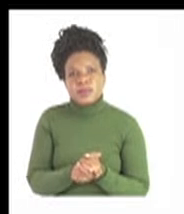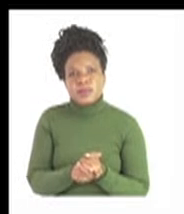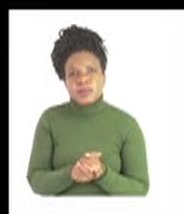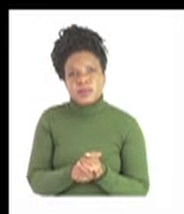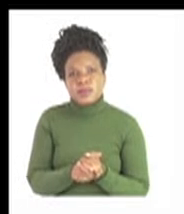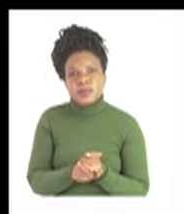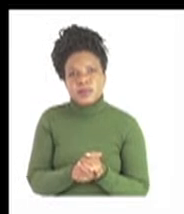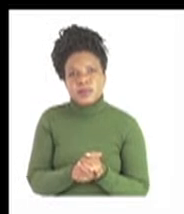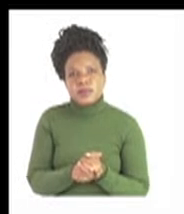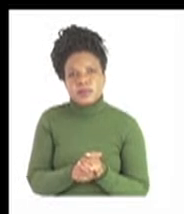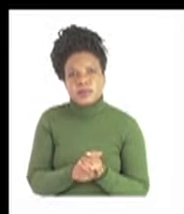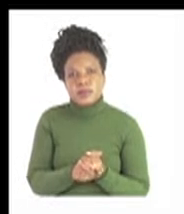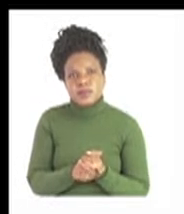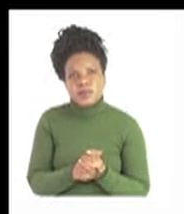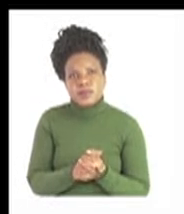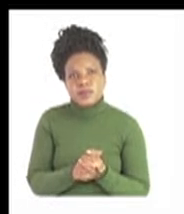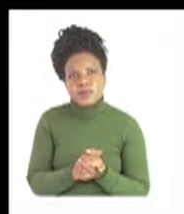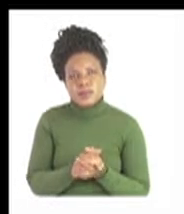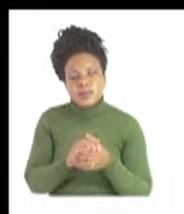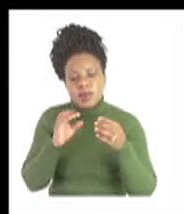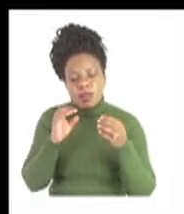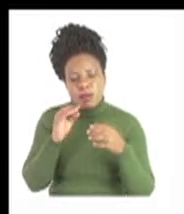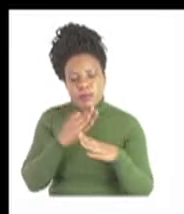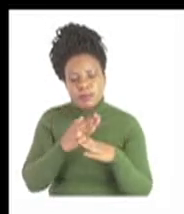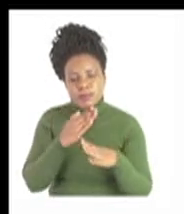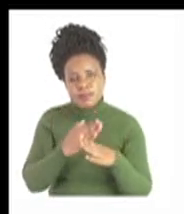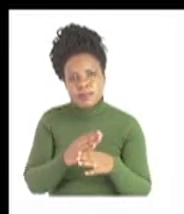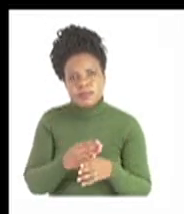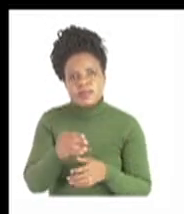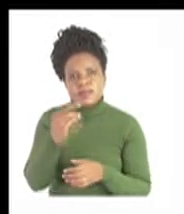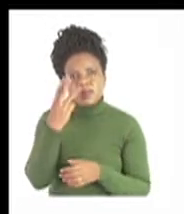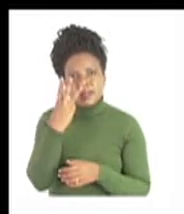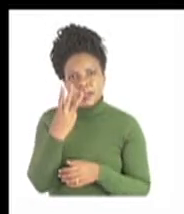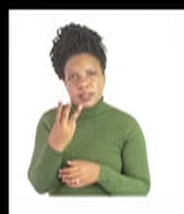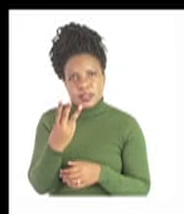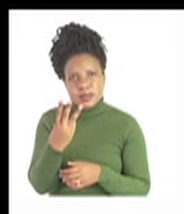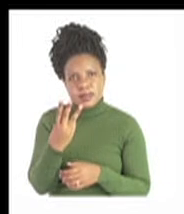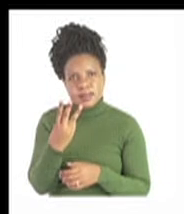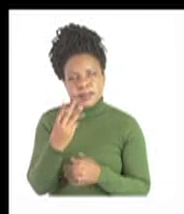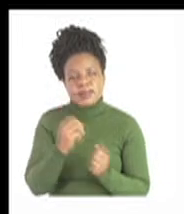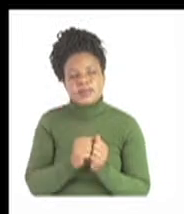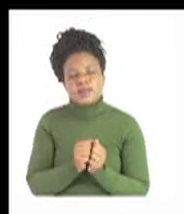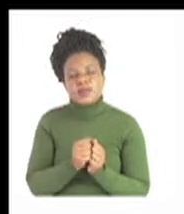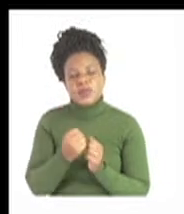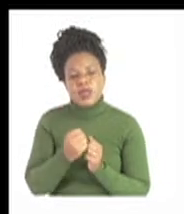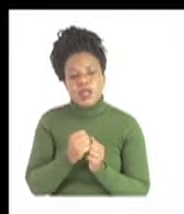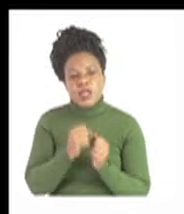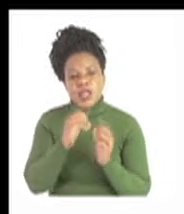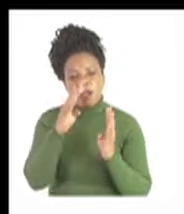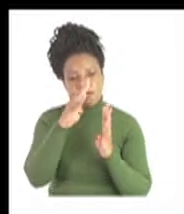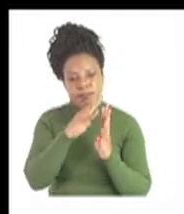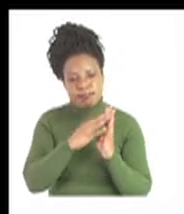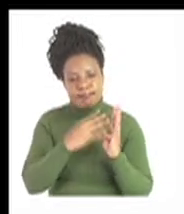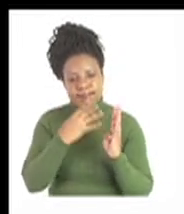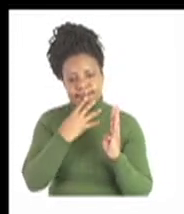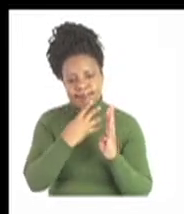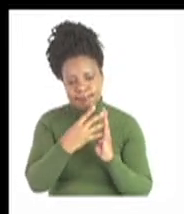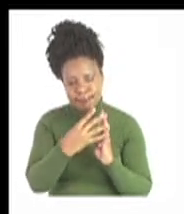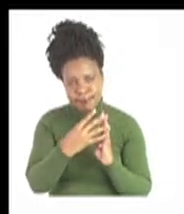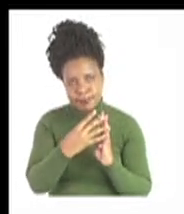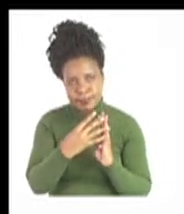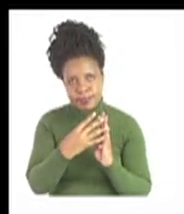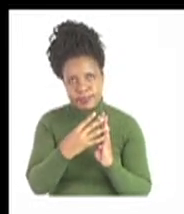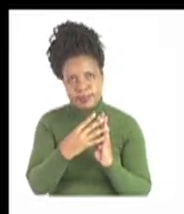with the third question, meaning to find the path of square numbers from